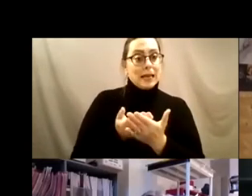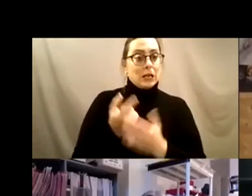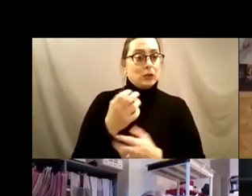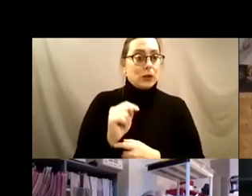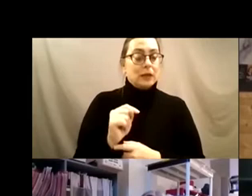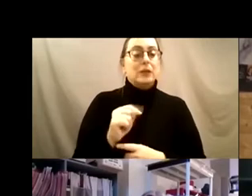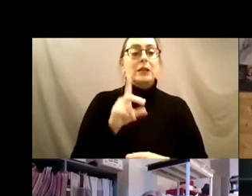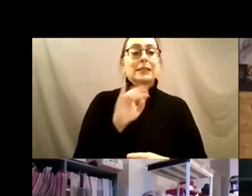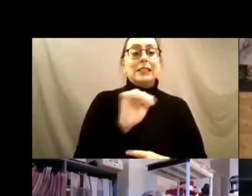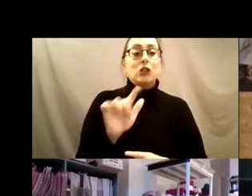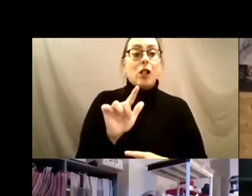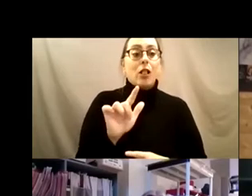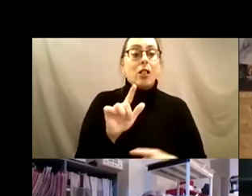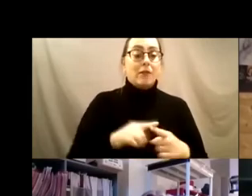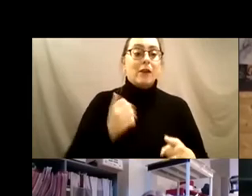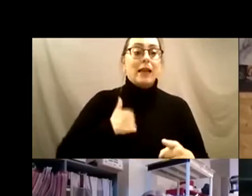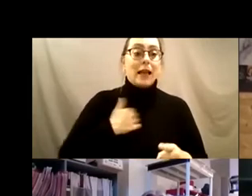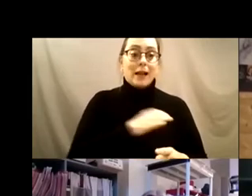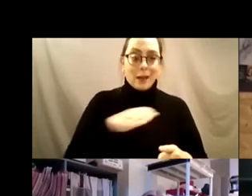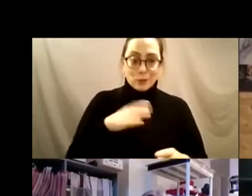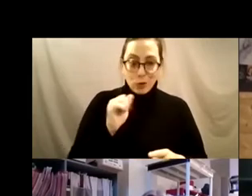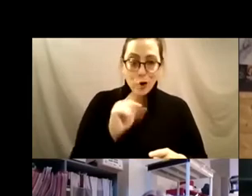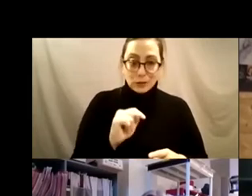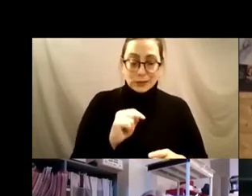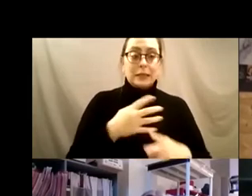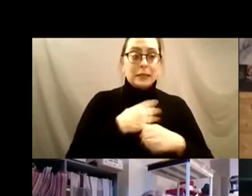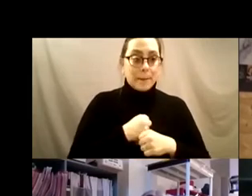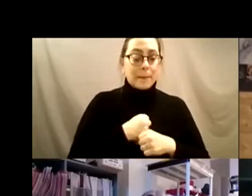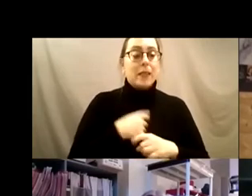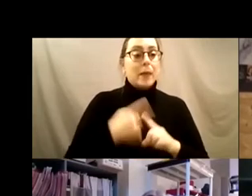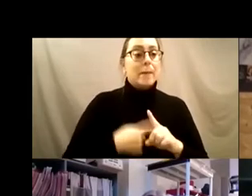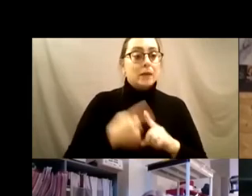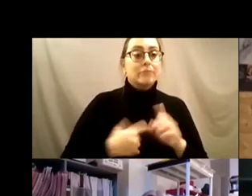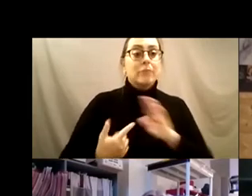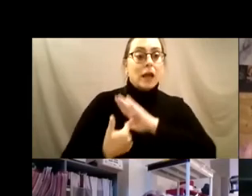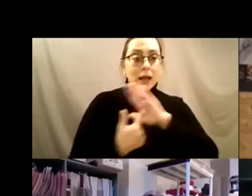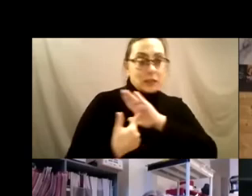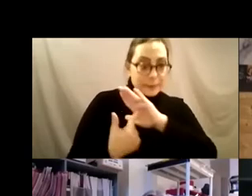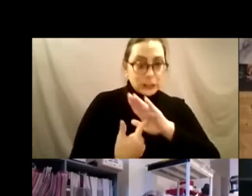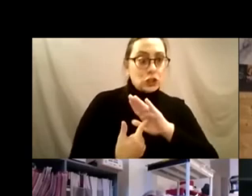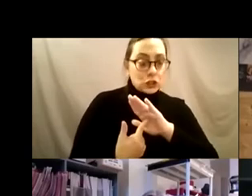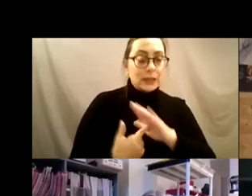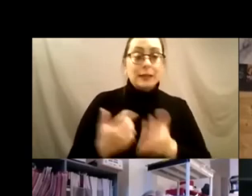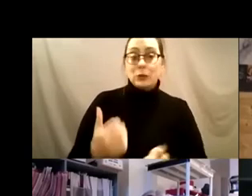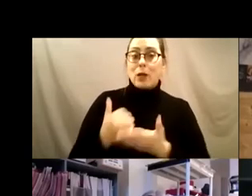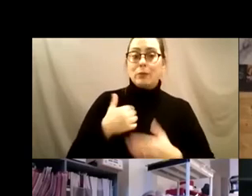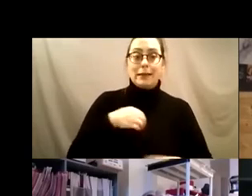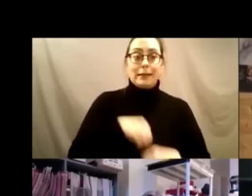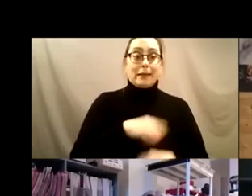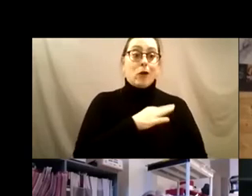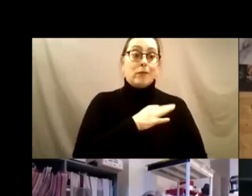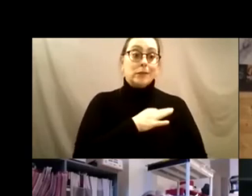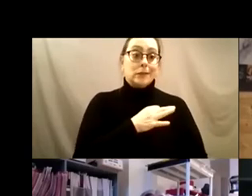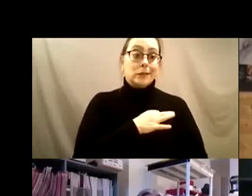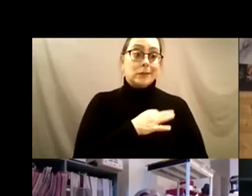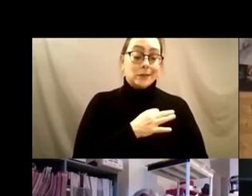Digital Originals with Canada Council for the Arts to create monthly online exhibitions and to give me a hand in the office, which we're